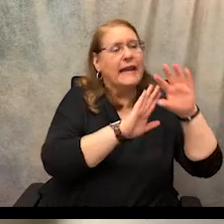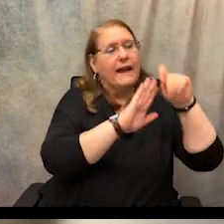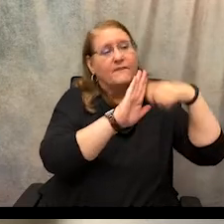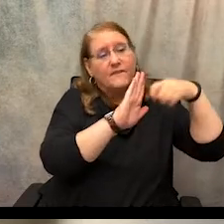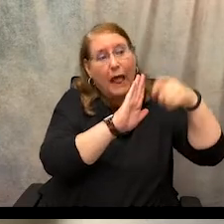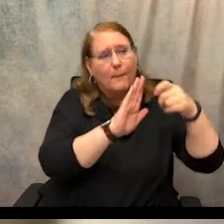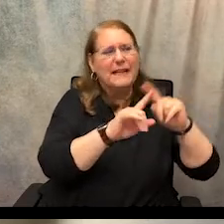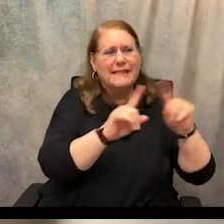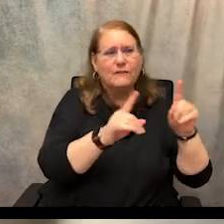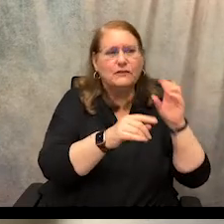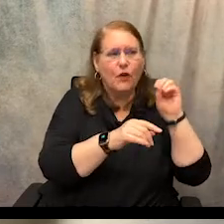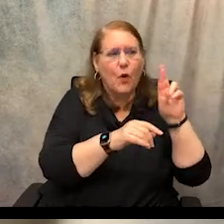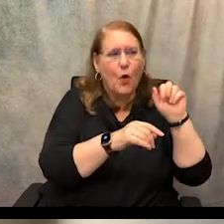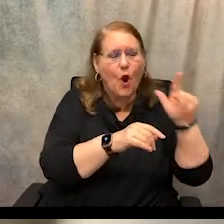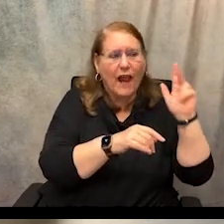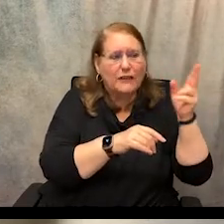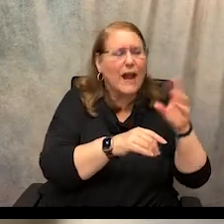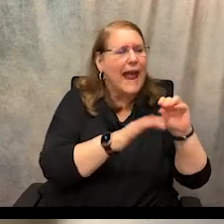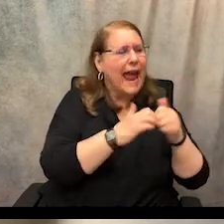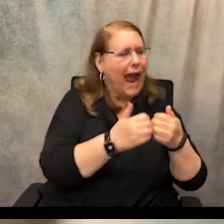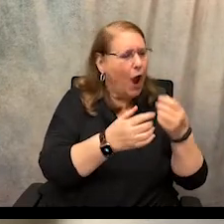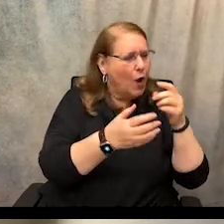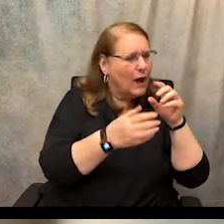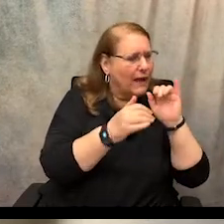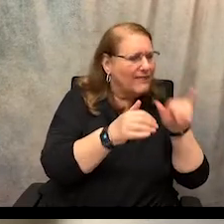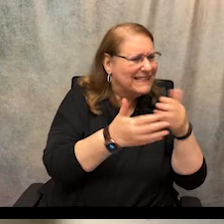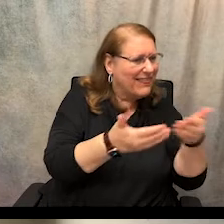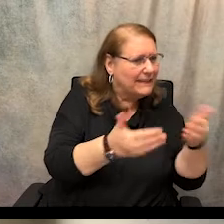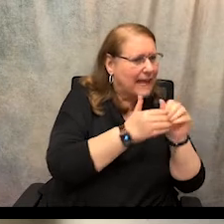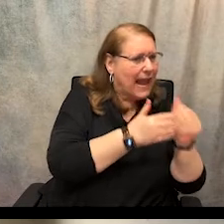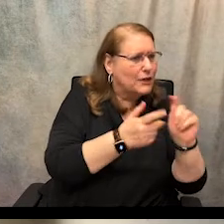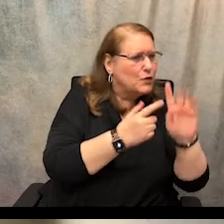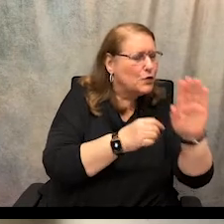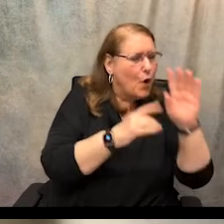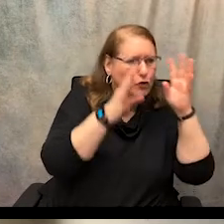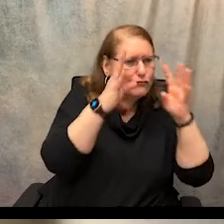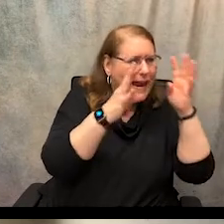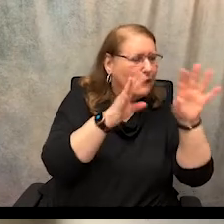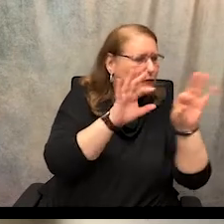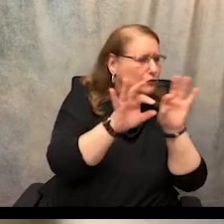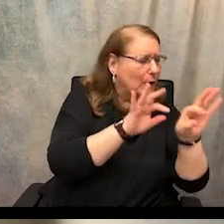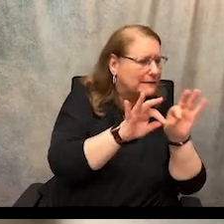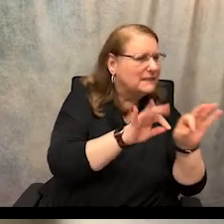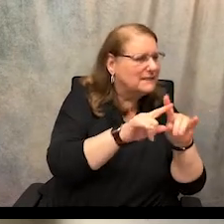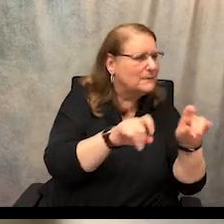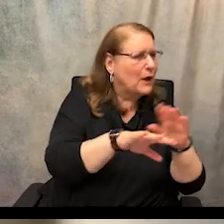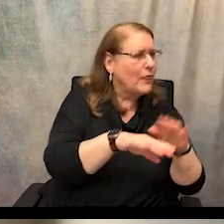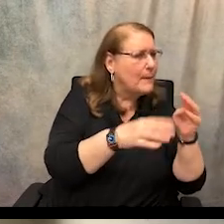of video materials led to your creative choices. It's a great question.